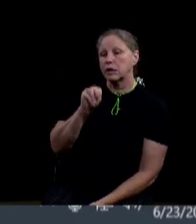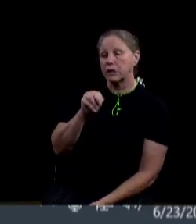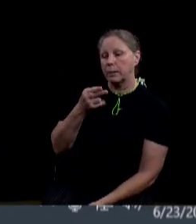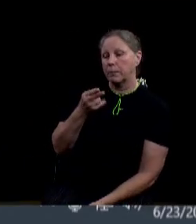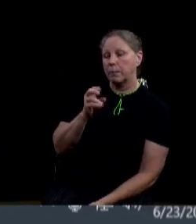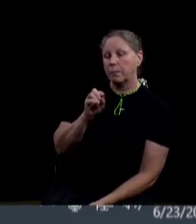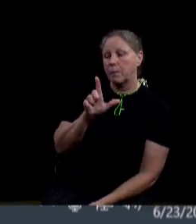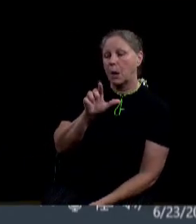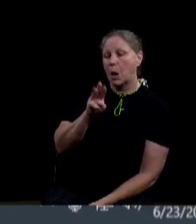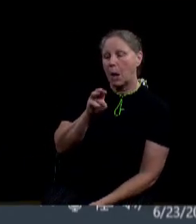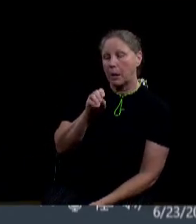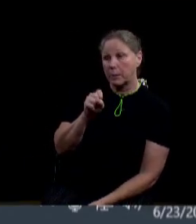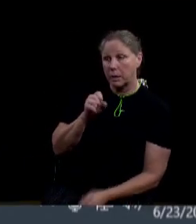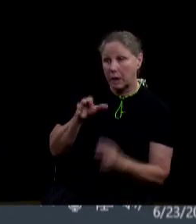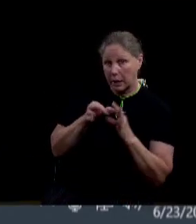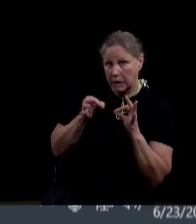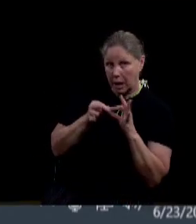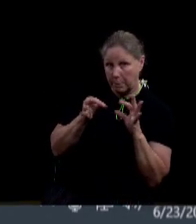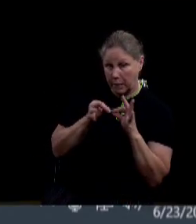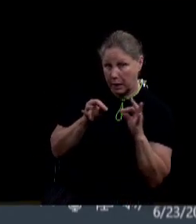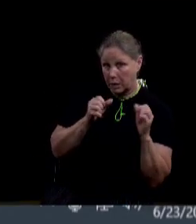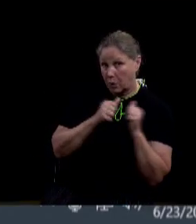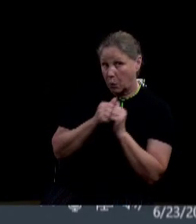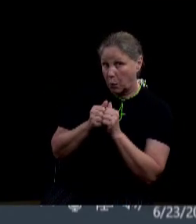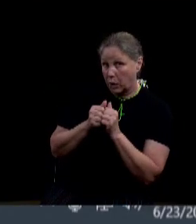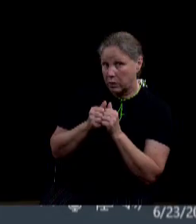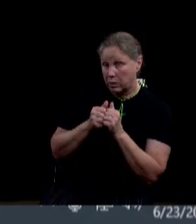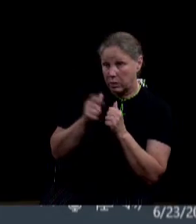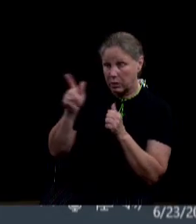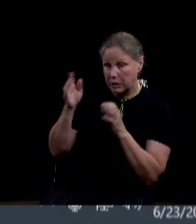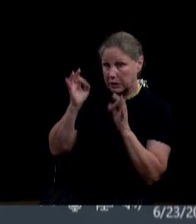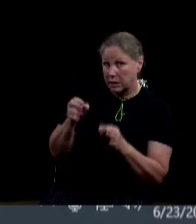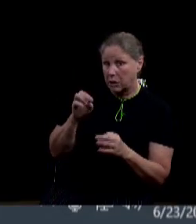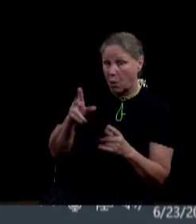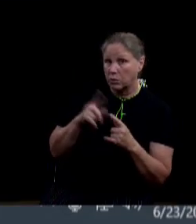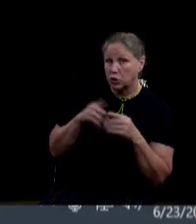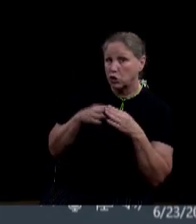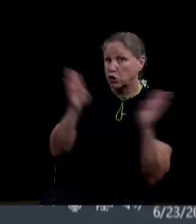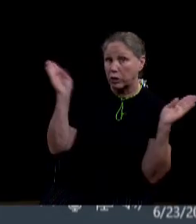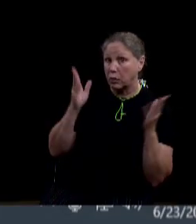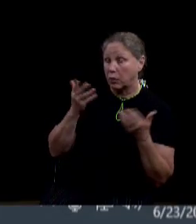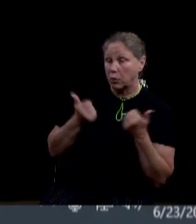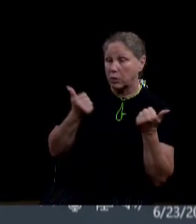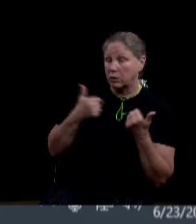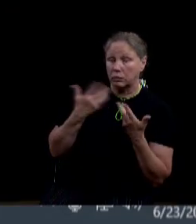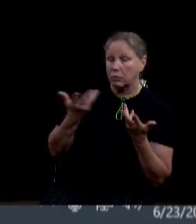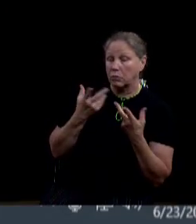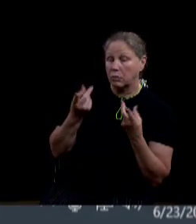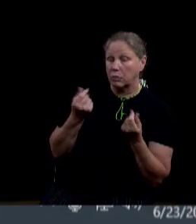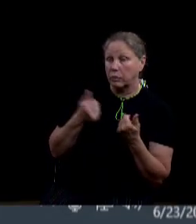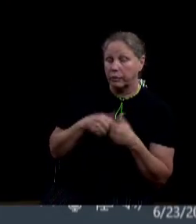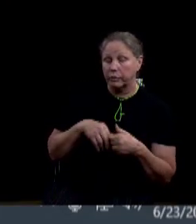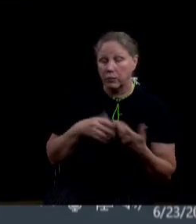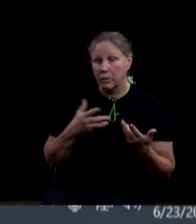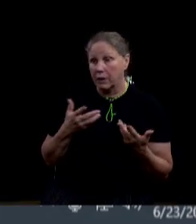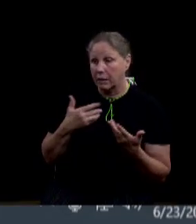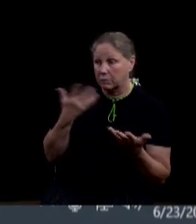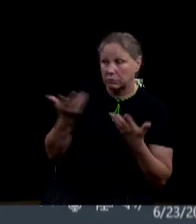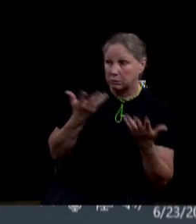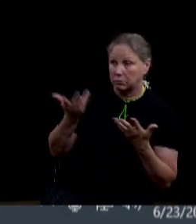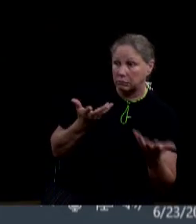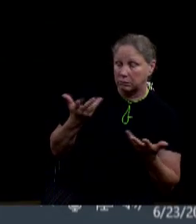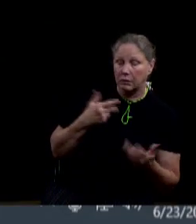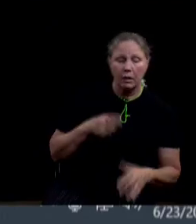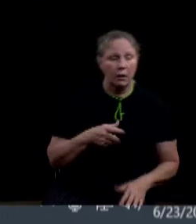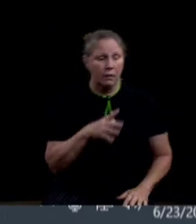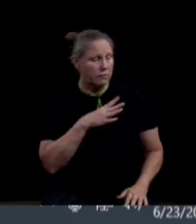resolution, or just in the context of this work session item, or are we combining all this, or I think it's appropriate to ask questions of Dr. Werner and